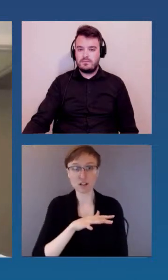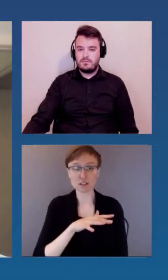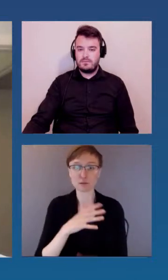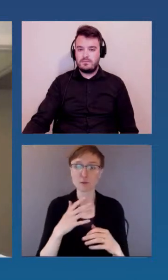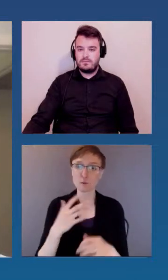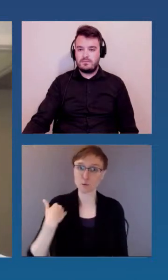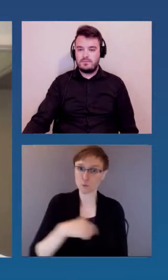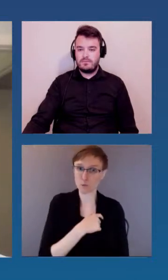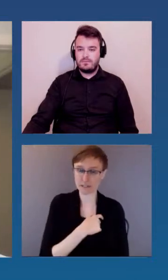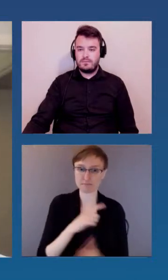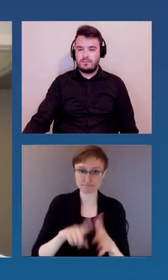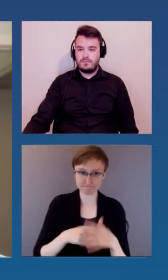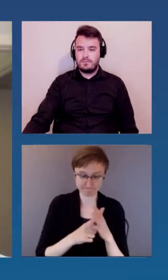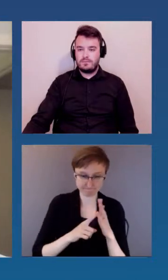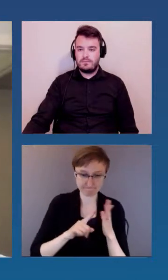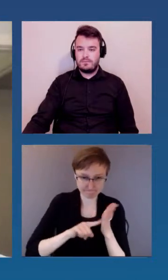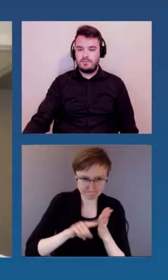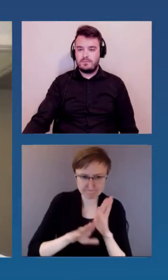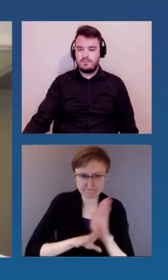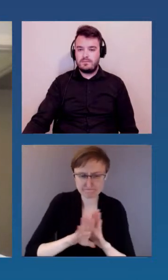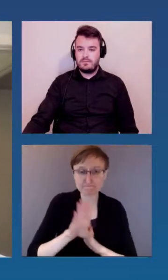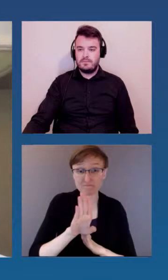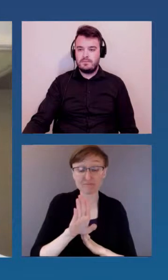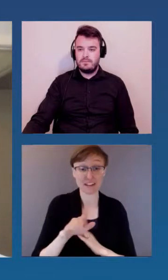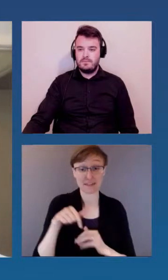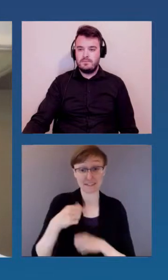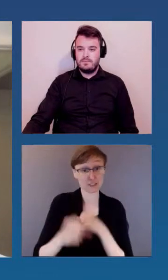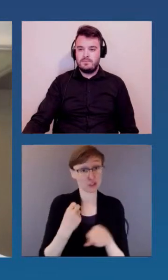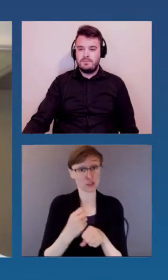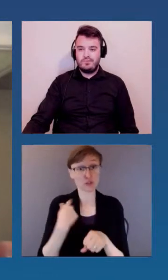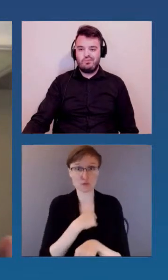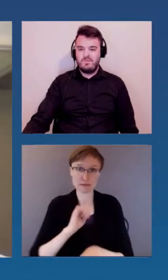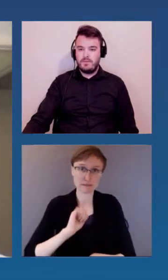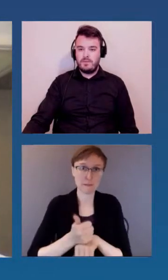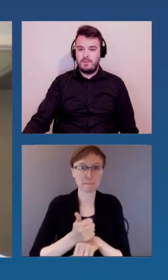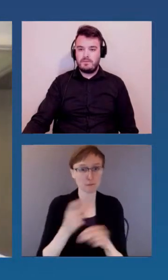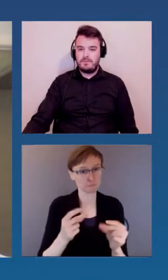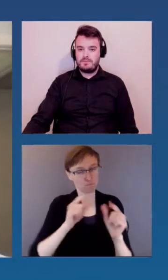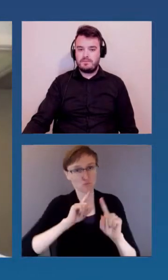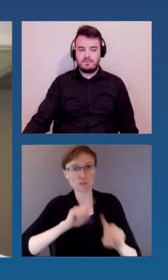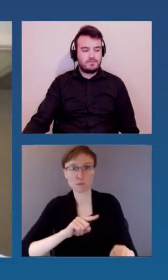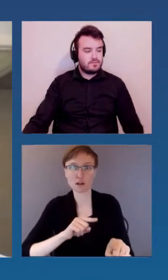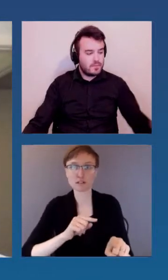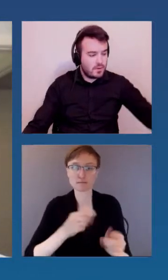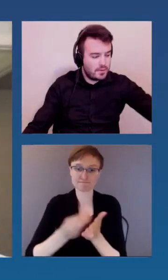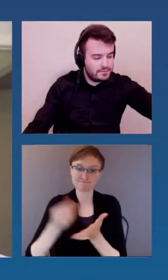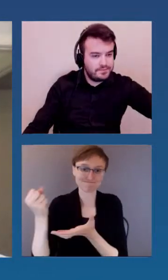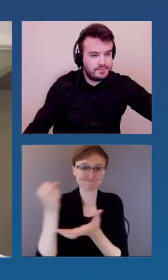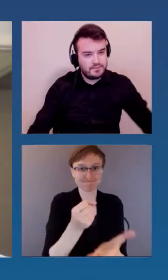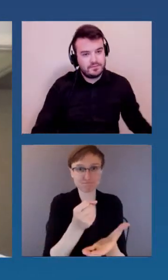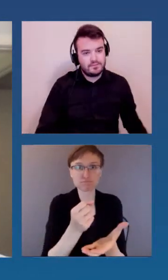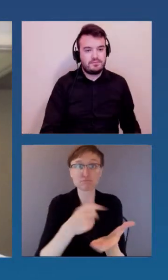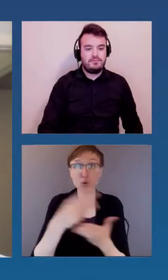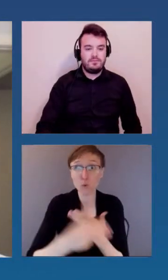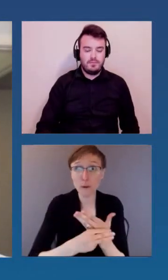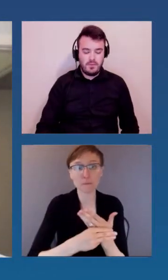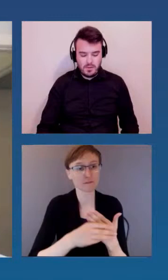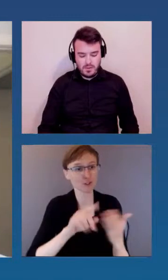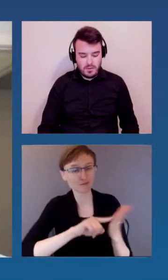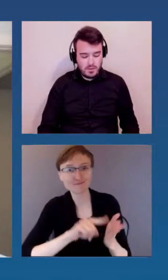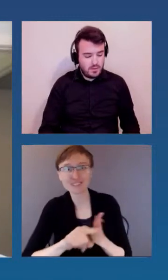our academic mission, we can continue our operations, but safely. We're fulfilling our core mandate in innovative ways.